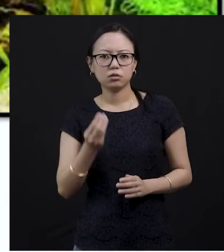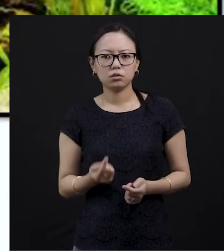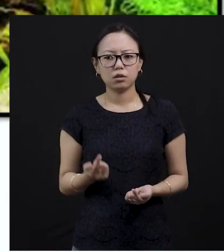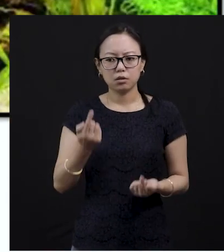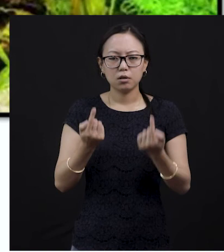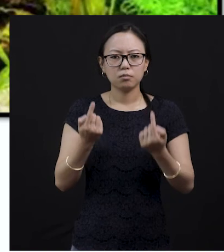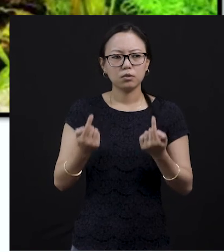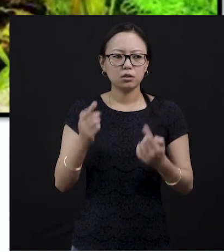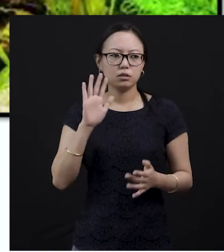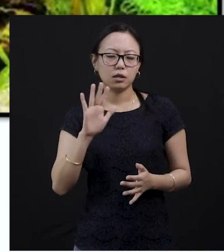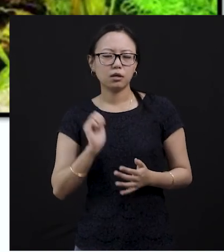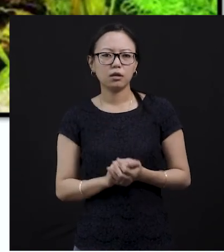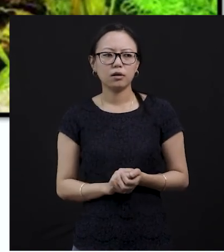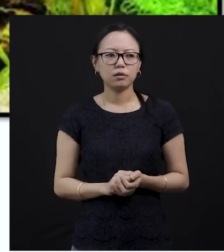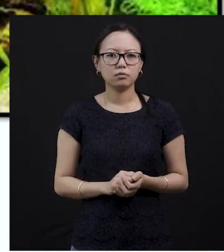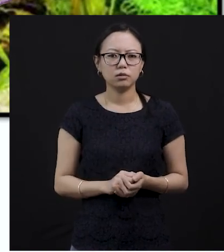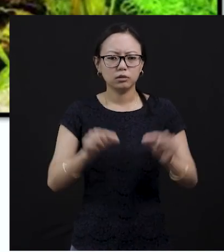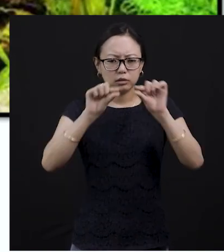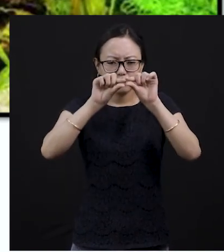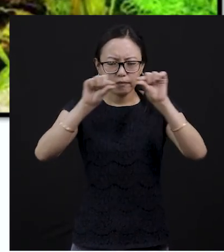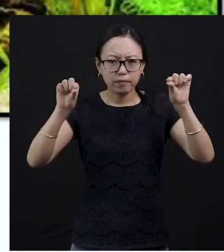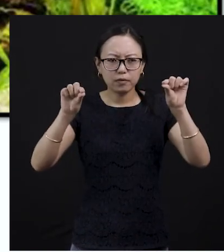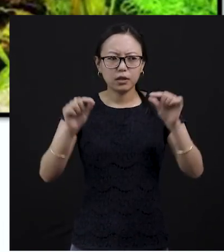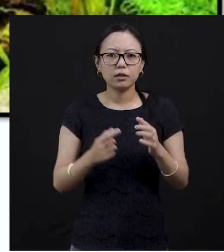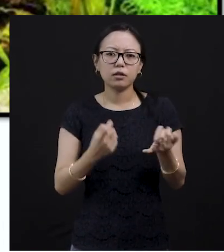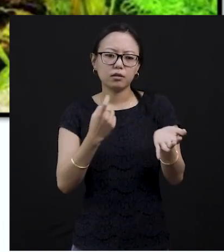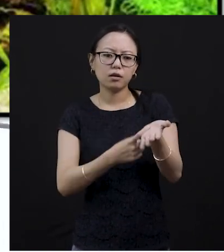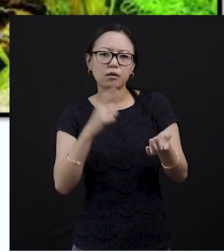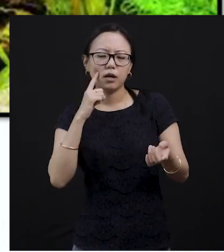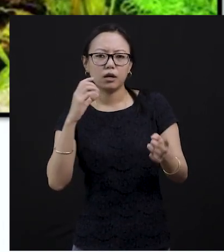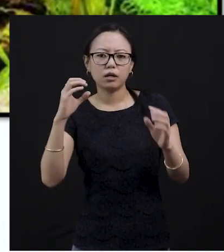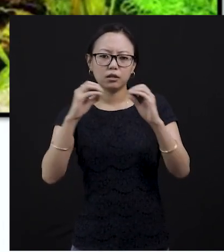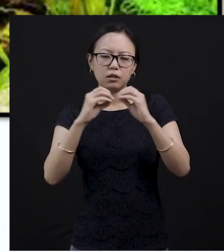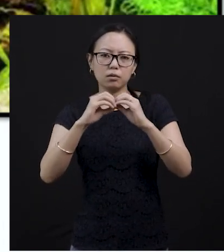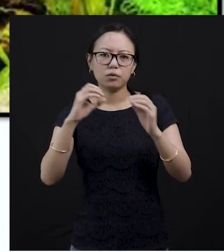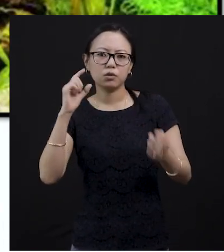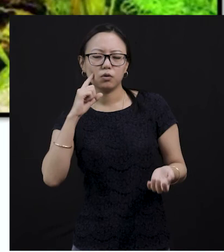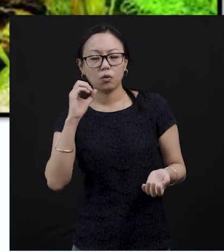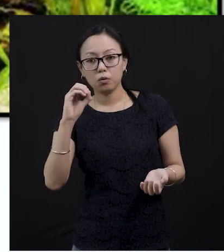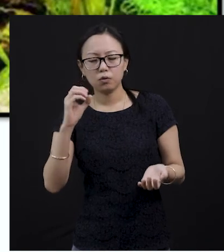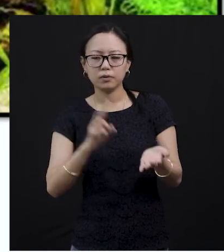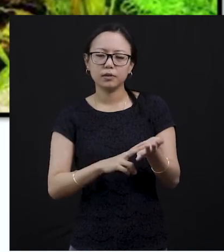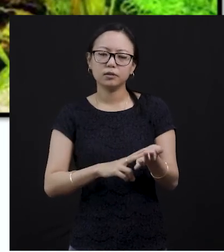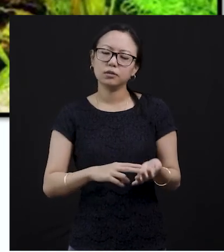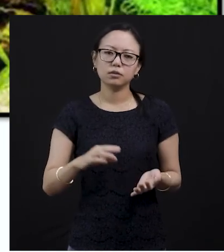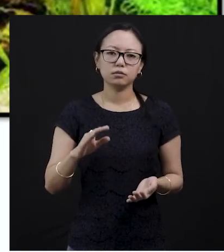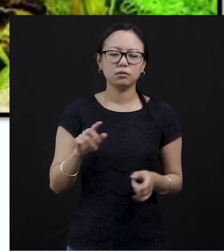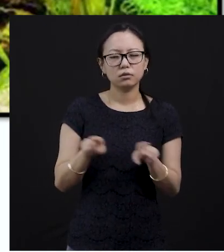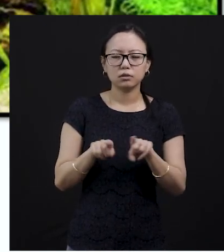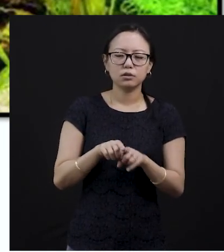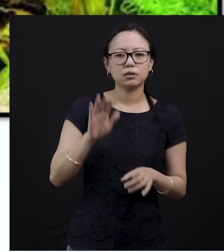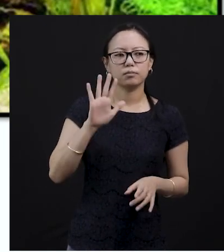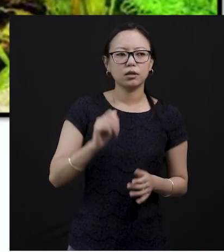ribbon-like, flat and ribbon-like, and they are mostly divided so that water can easily pass through them, and that